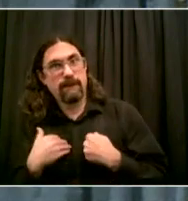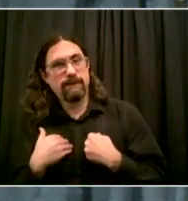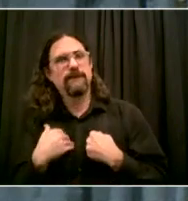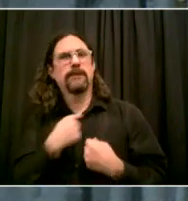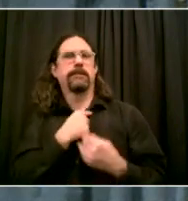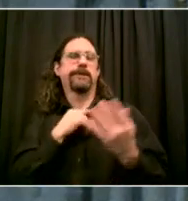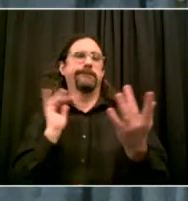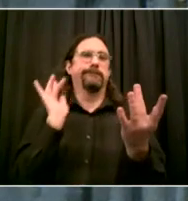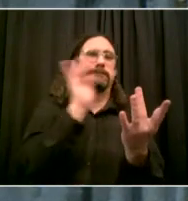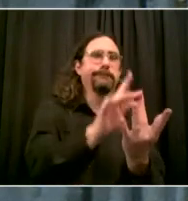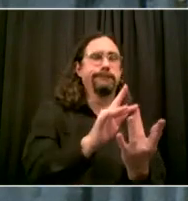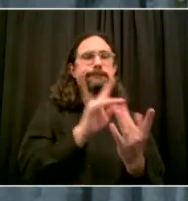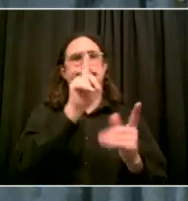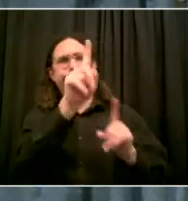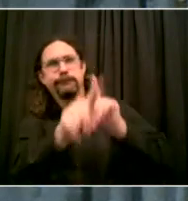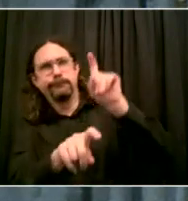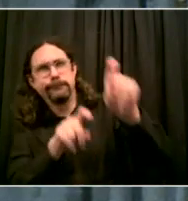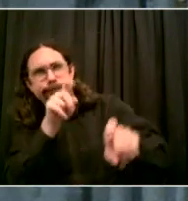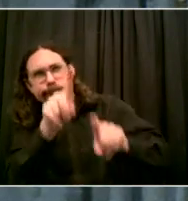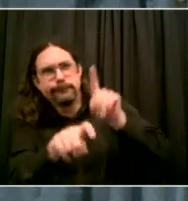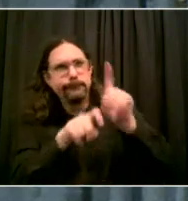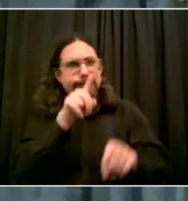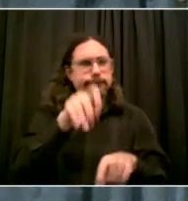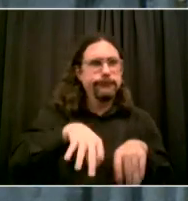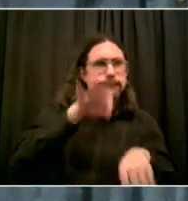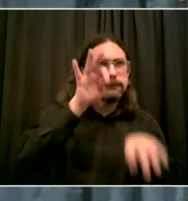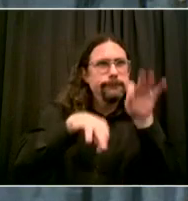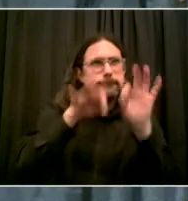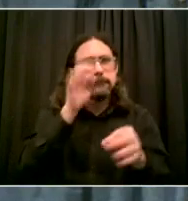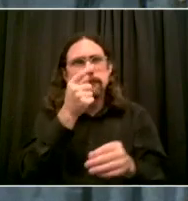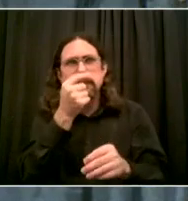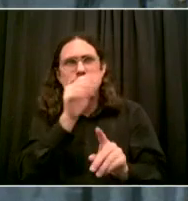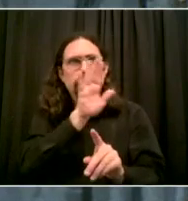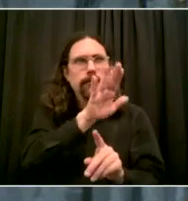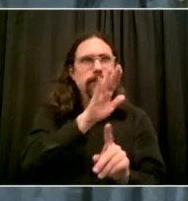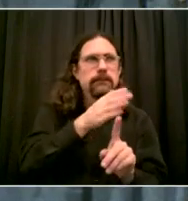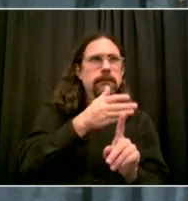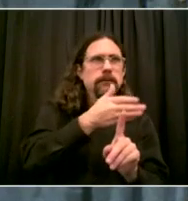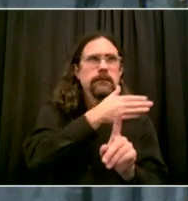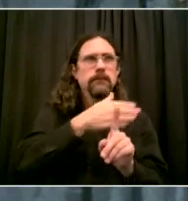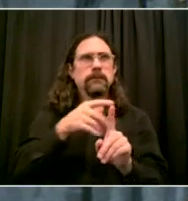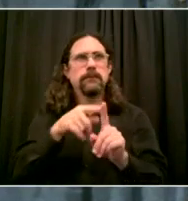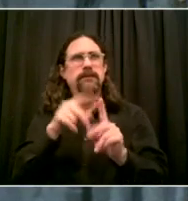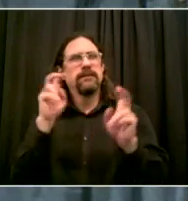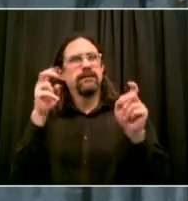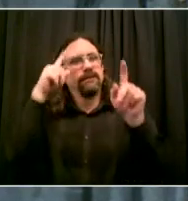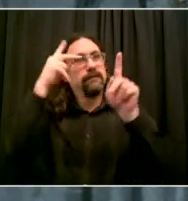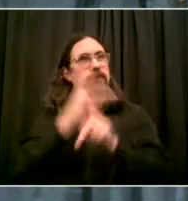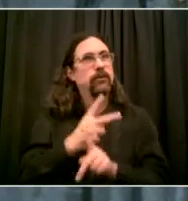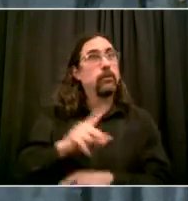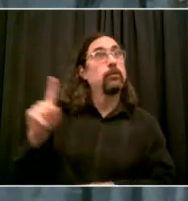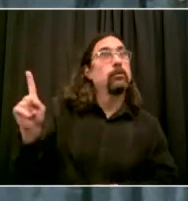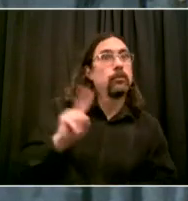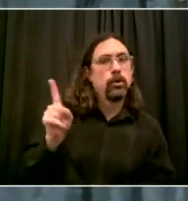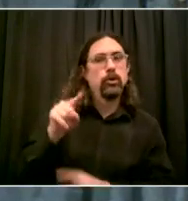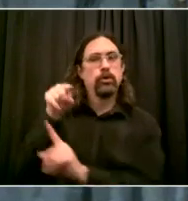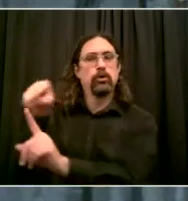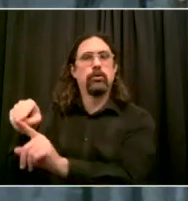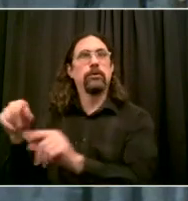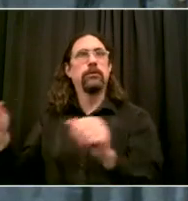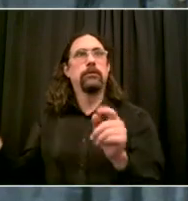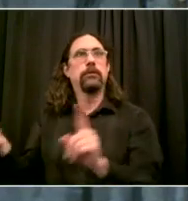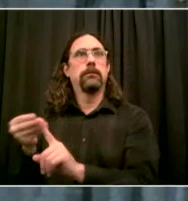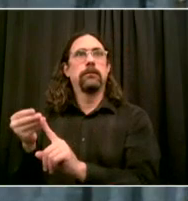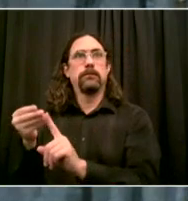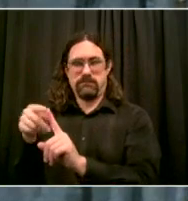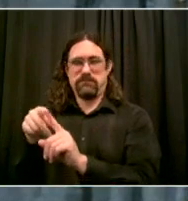interviews what happened, who was there, and then we could reach out to other people, maybe other cases that we link together, and then maybe additional contacts beyond that. So our contact